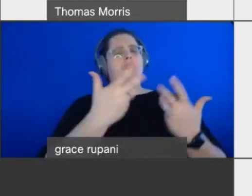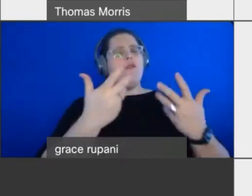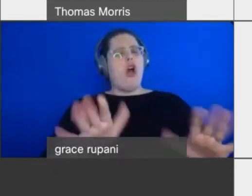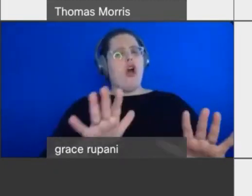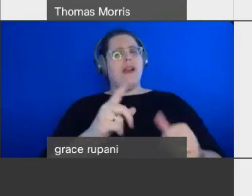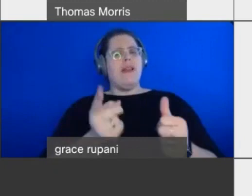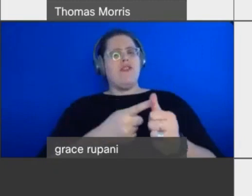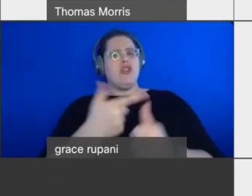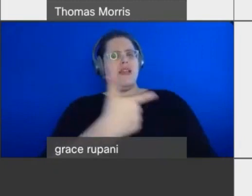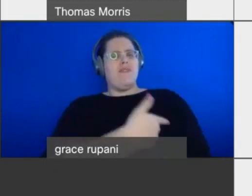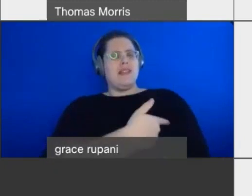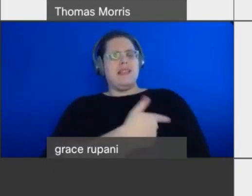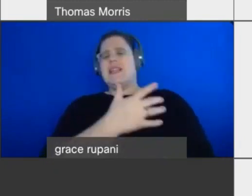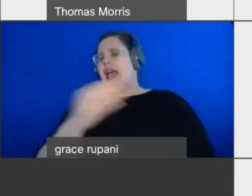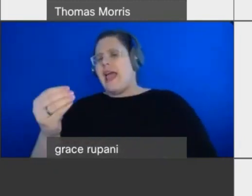staff have?